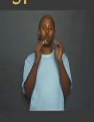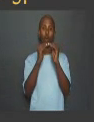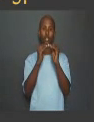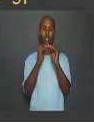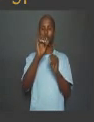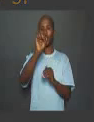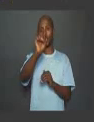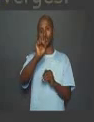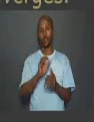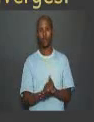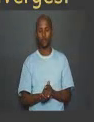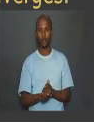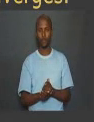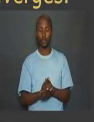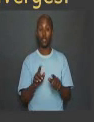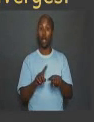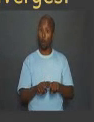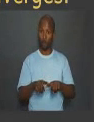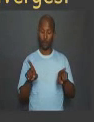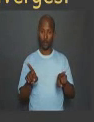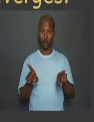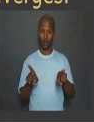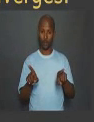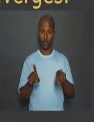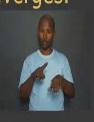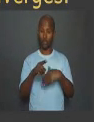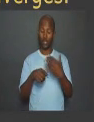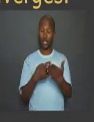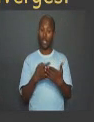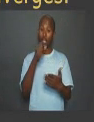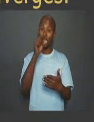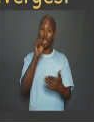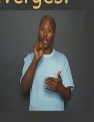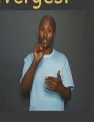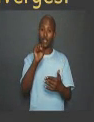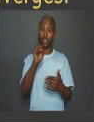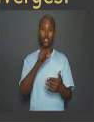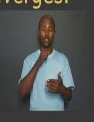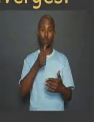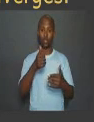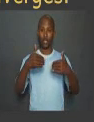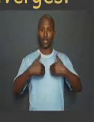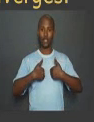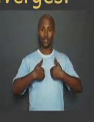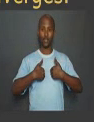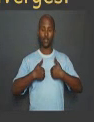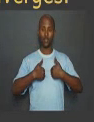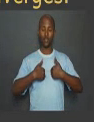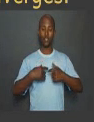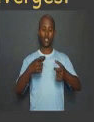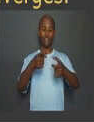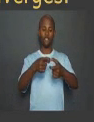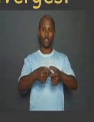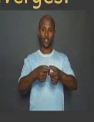s. However, if such an s does not exist or is